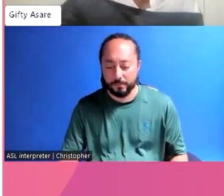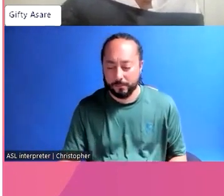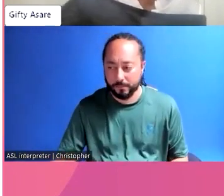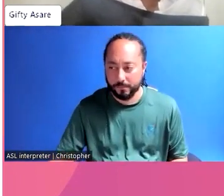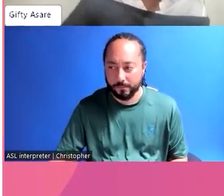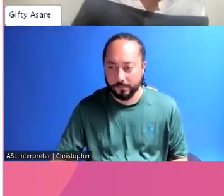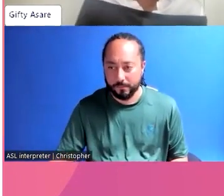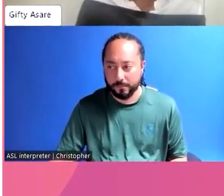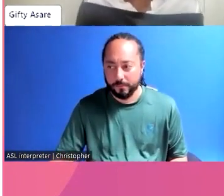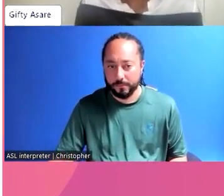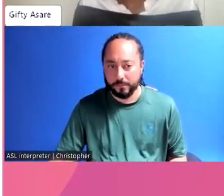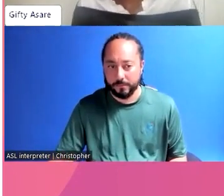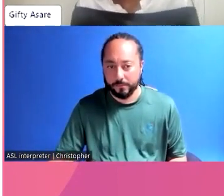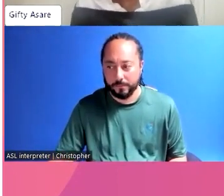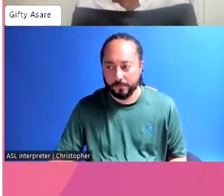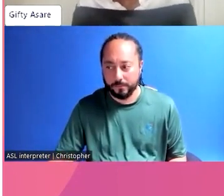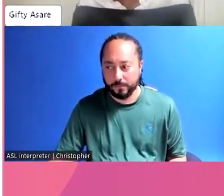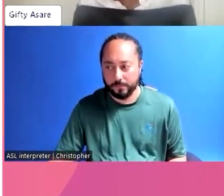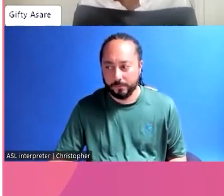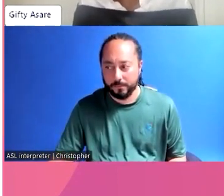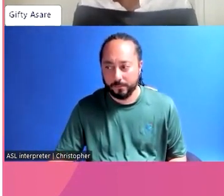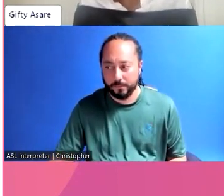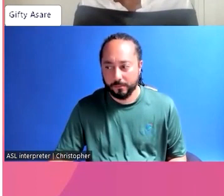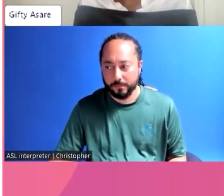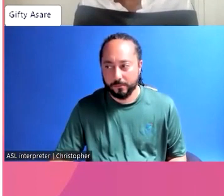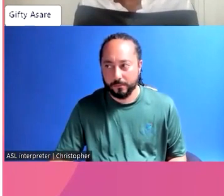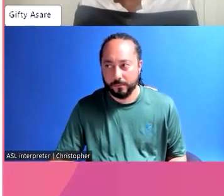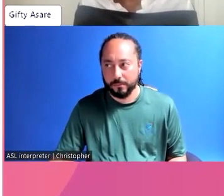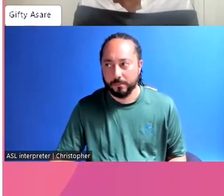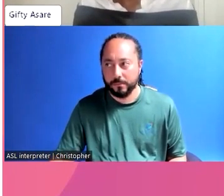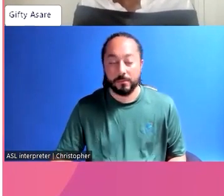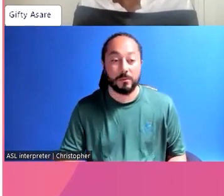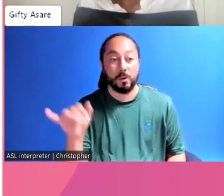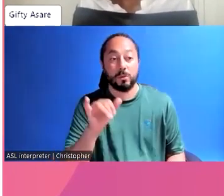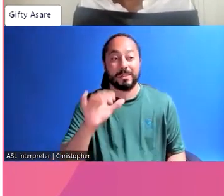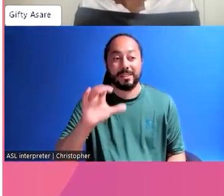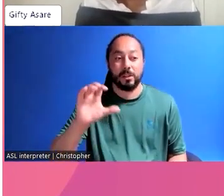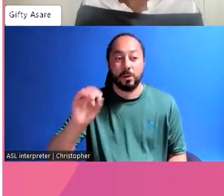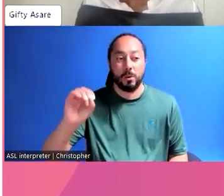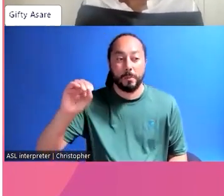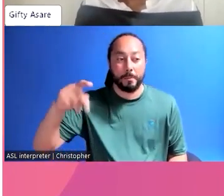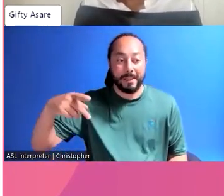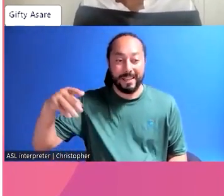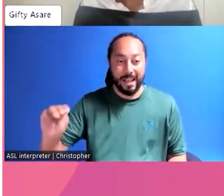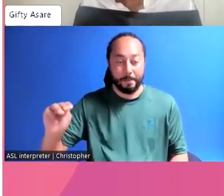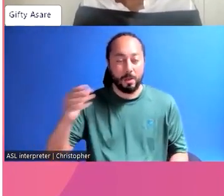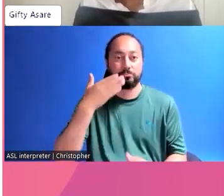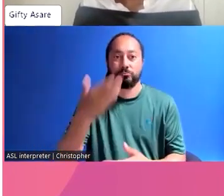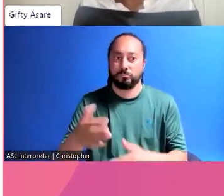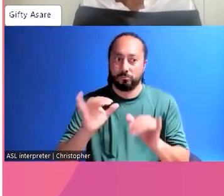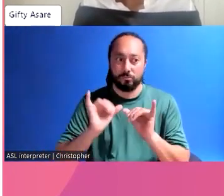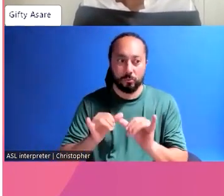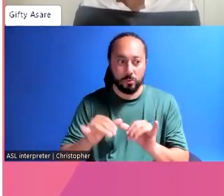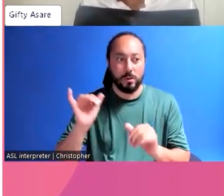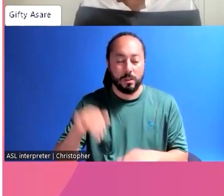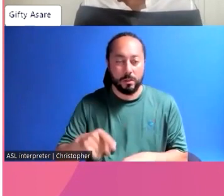The other tool as well that we highlighted was the Canadian Occupation Performance Measure. This is a good measure to assess progress